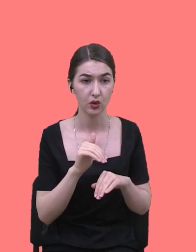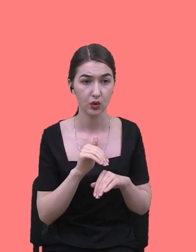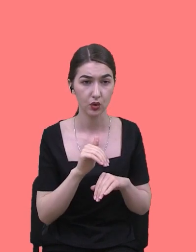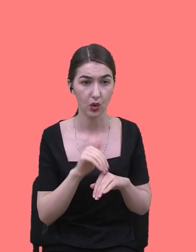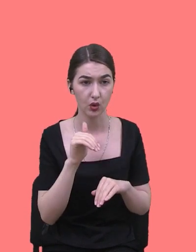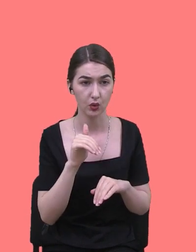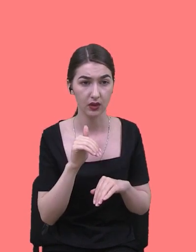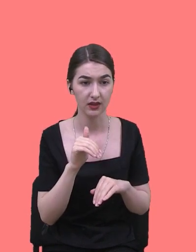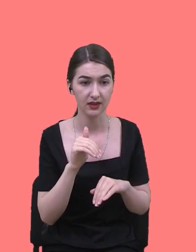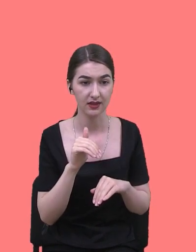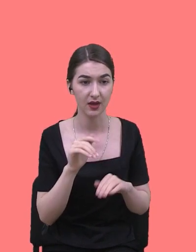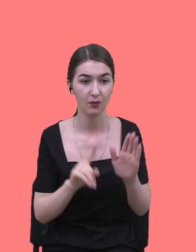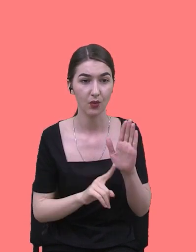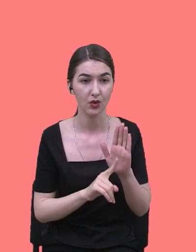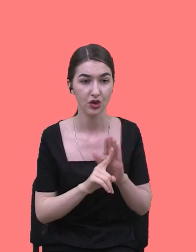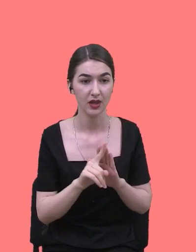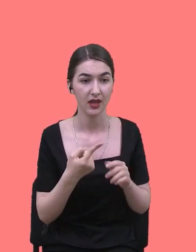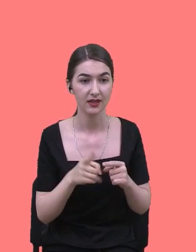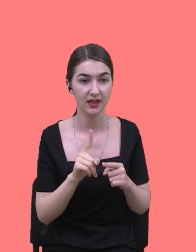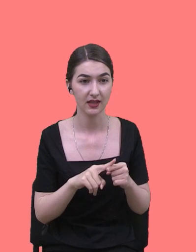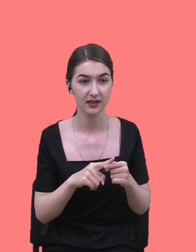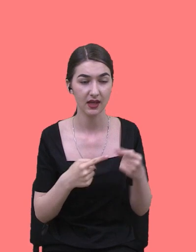conversations. Thank you very much again. Yes, likewise.